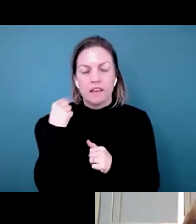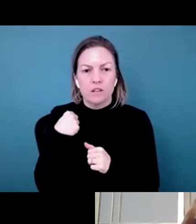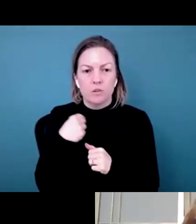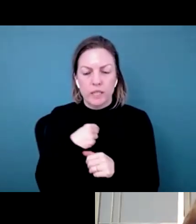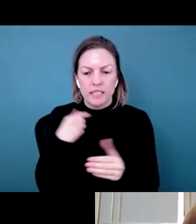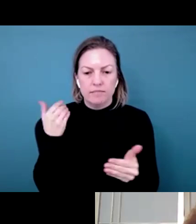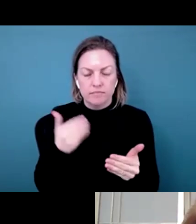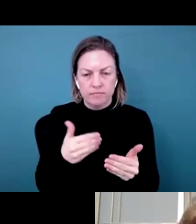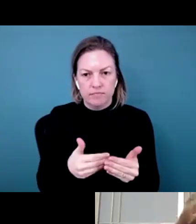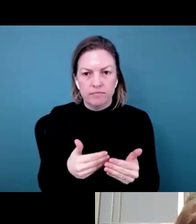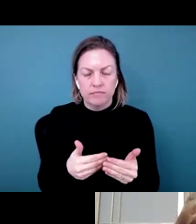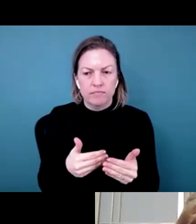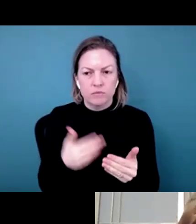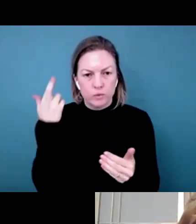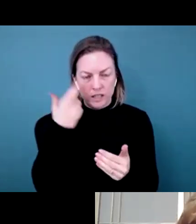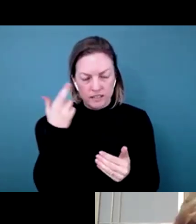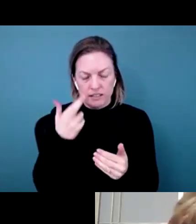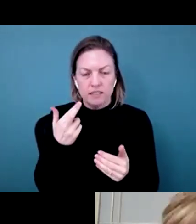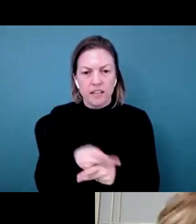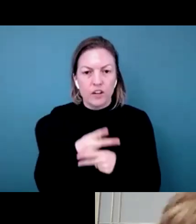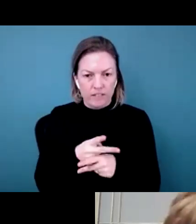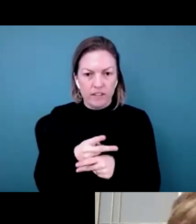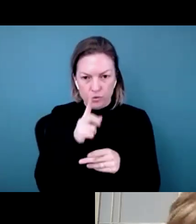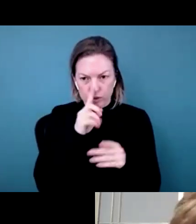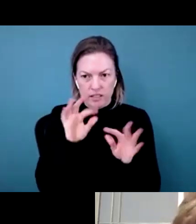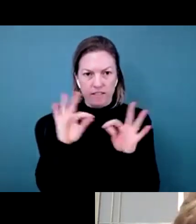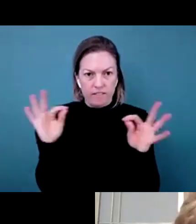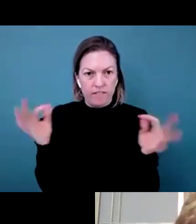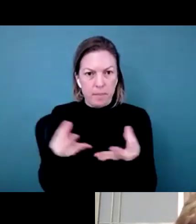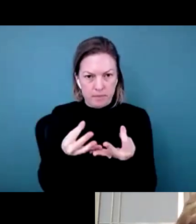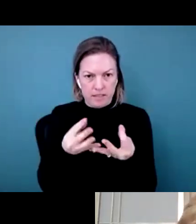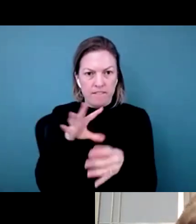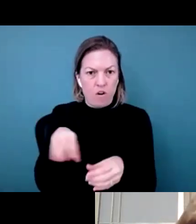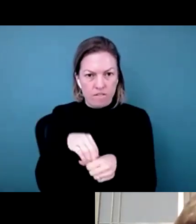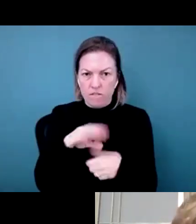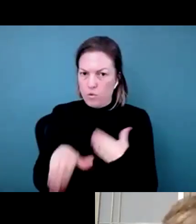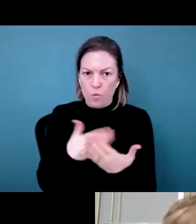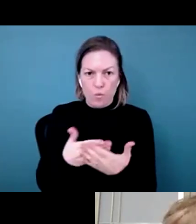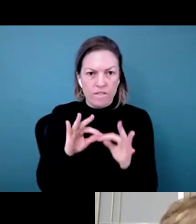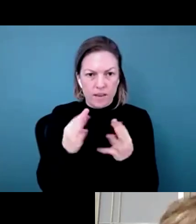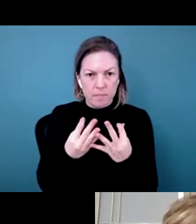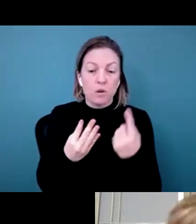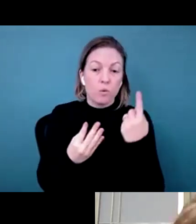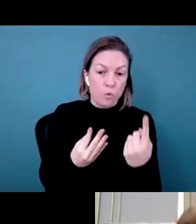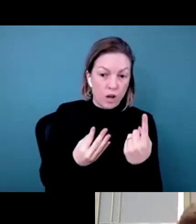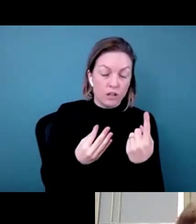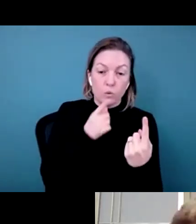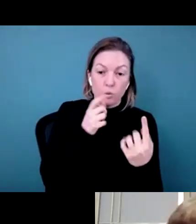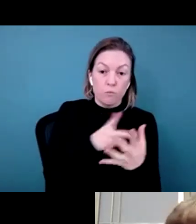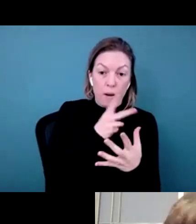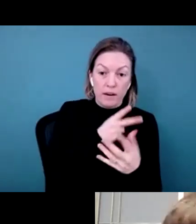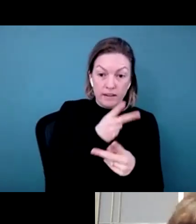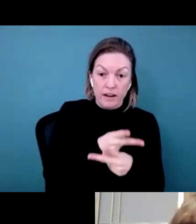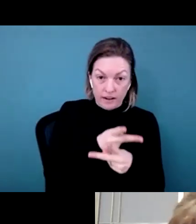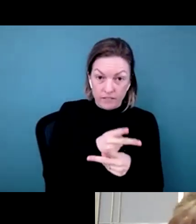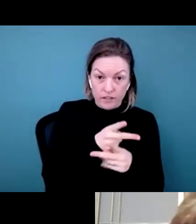to the realization that caregiving is really a family affair. We have, yes, a primary caregiver often,